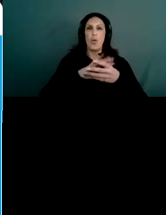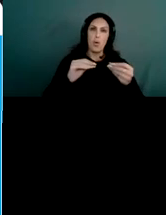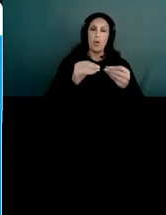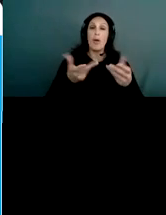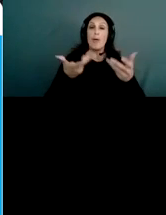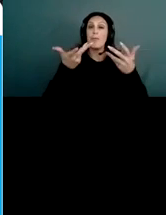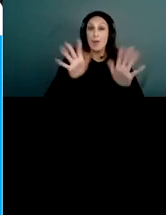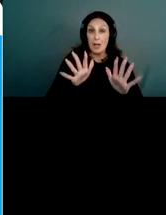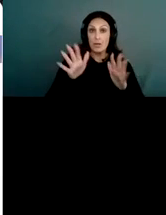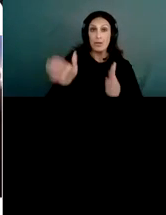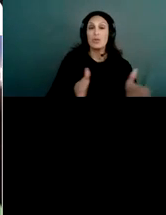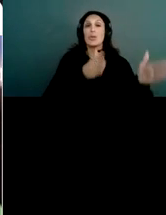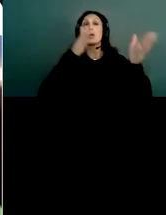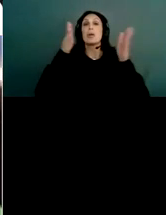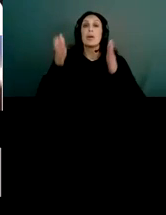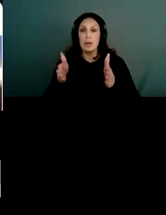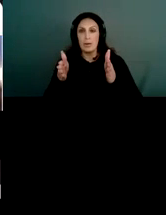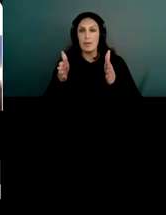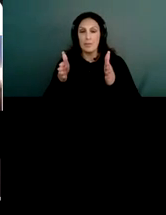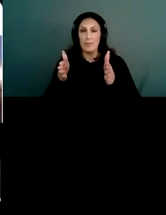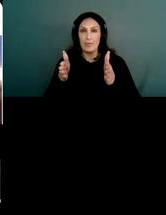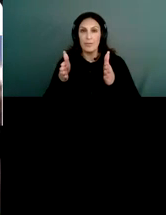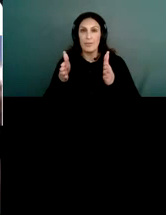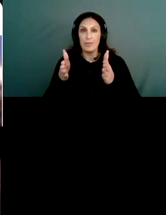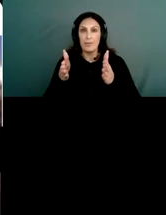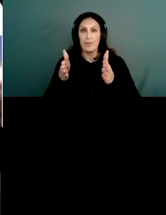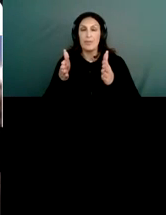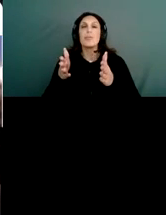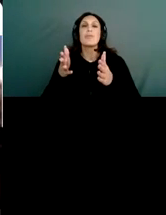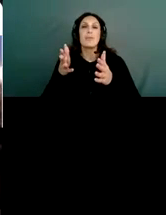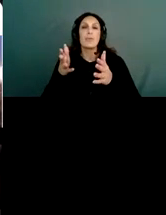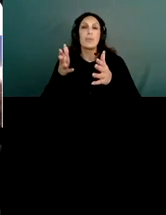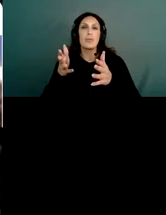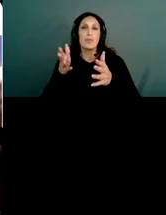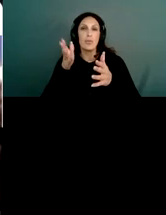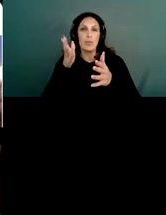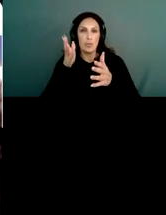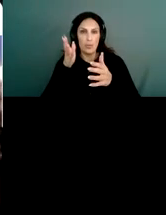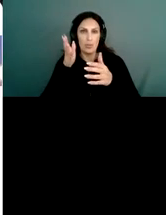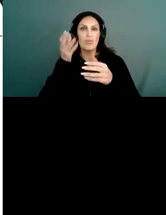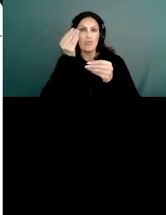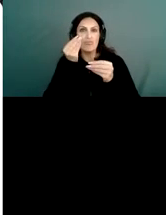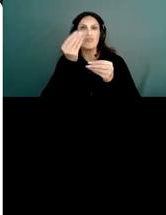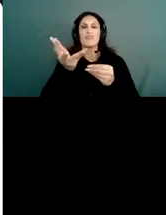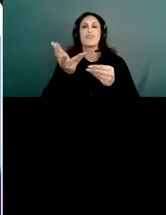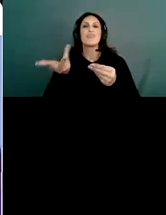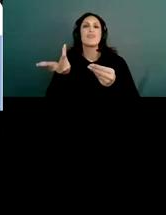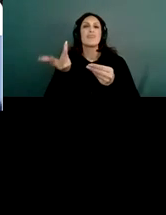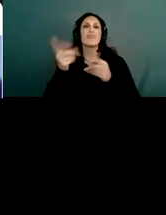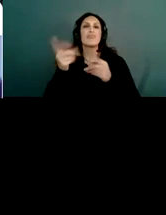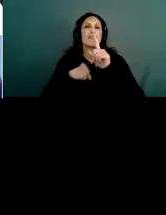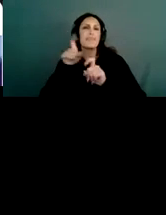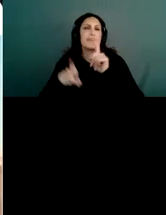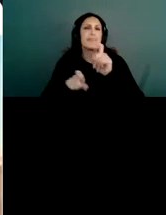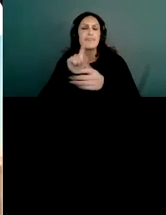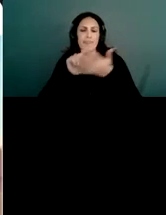screen. Each level of Lexia Core5 Reading takes place in a different part of the world, such as the Swiss Alps,